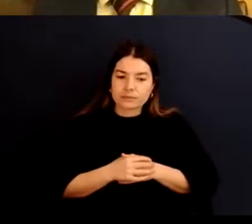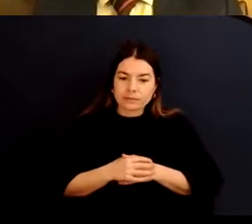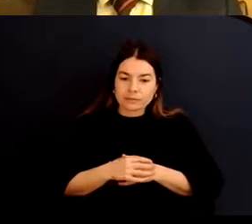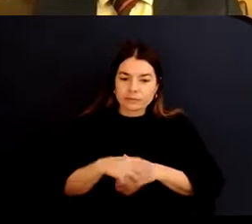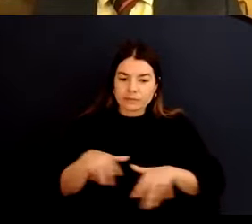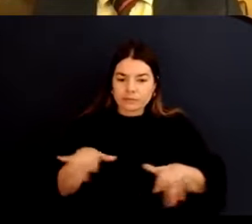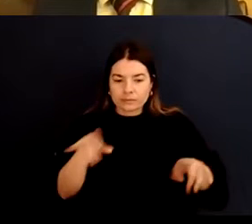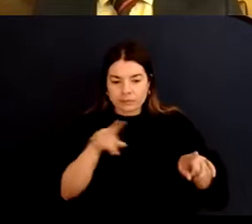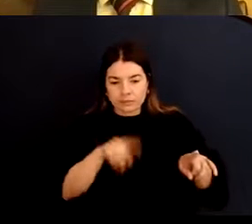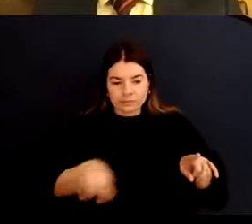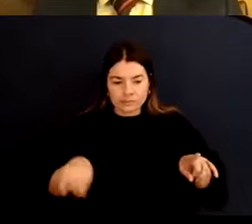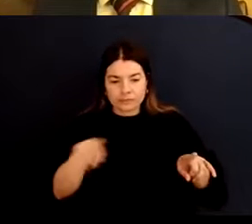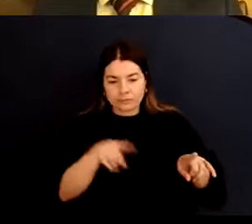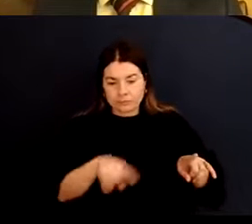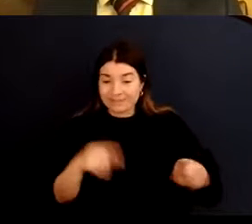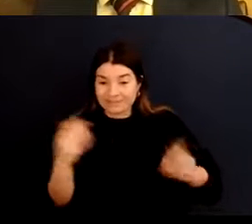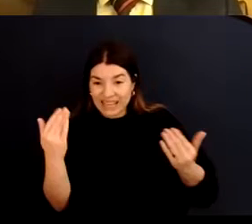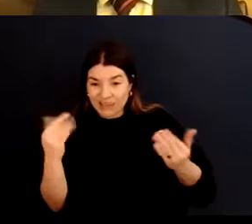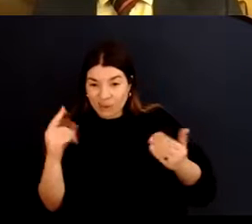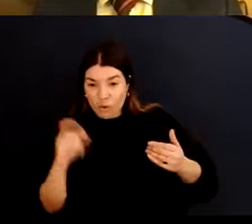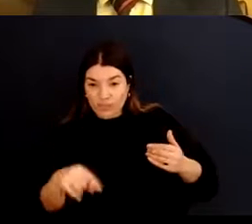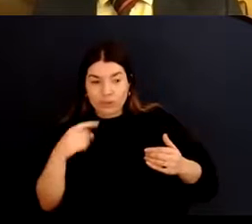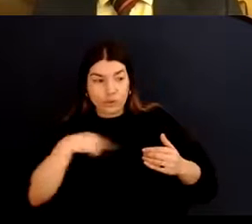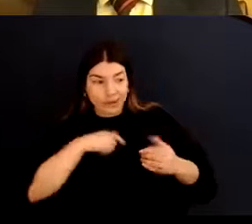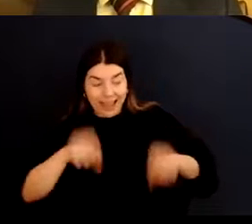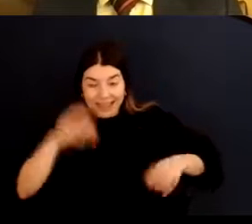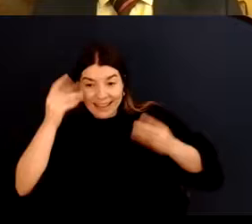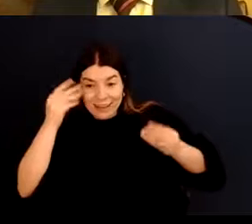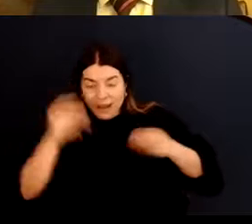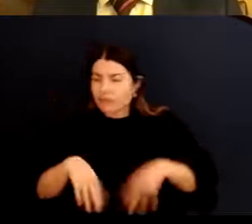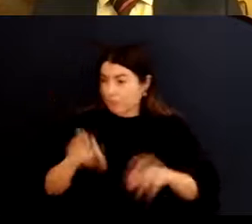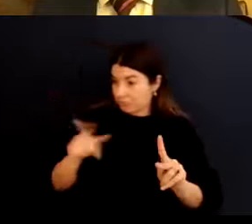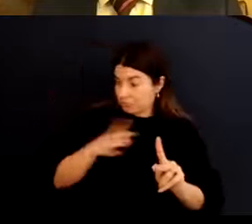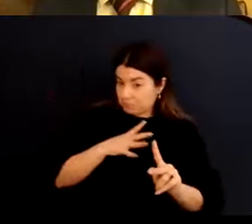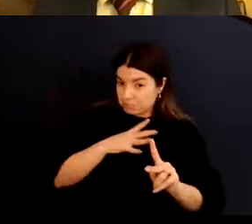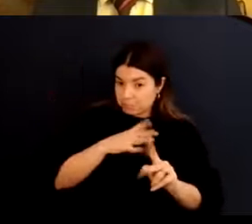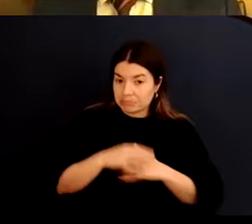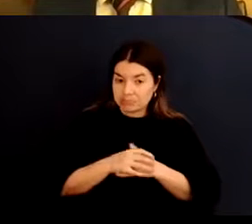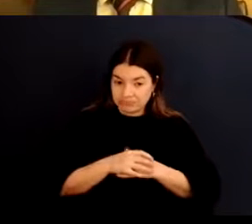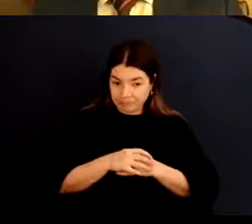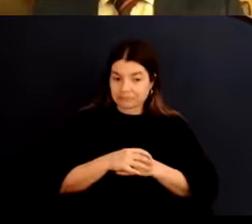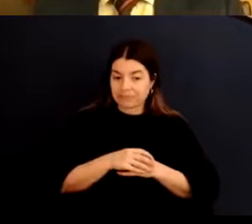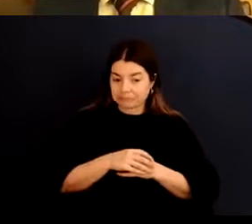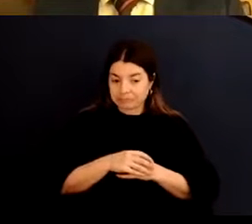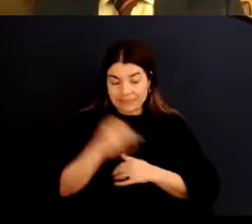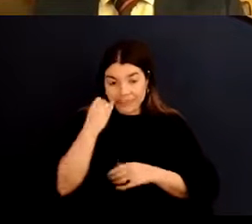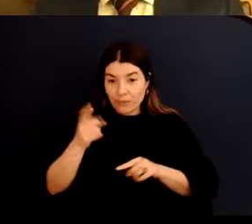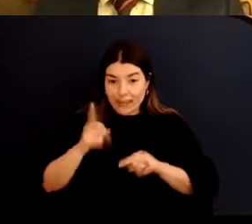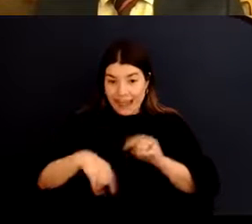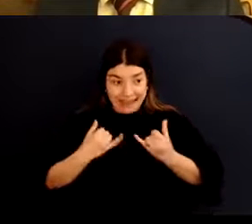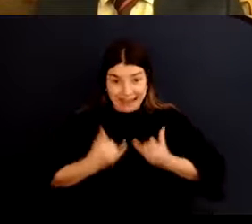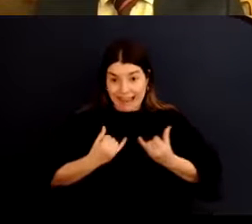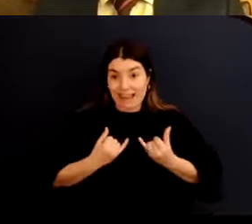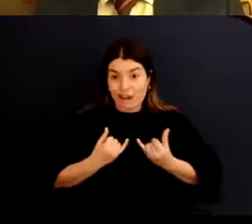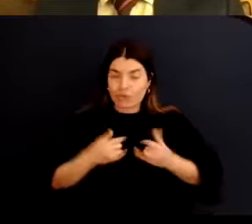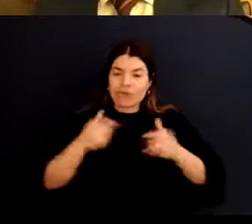question so we can think about it. Okay, I'll tell you the question so you can think about it. And then I'll tell you what, if we can't do it right now, we'll do it